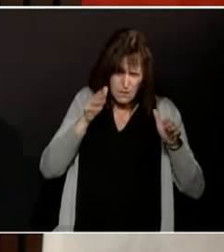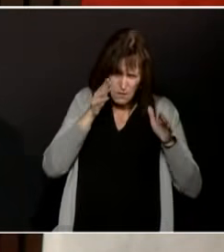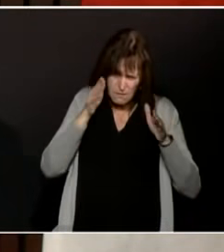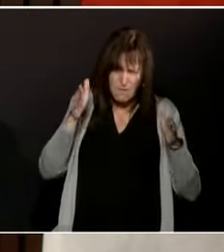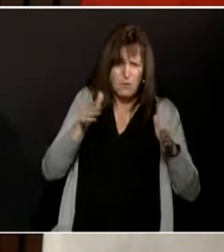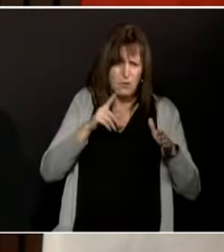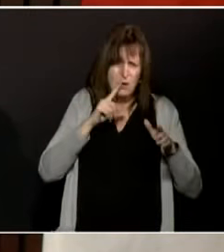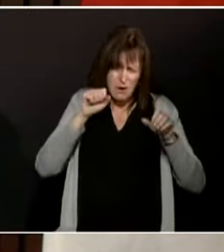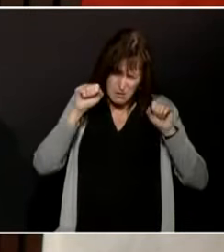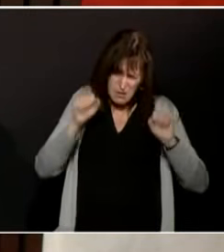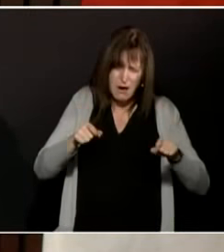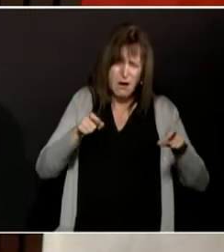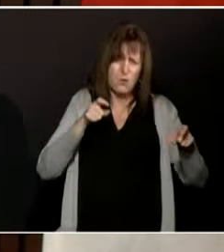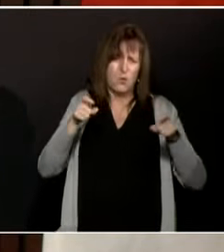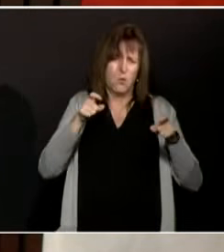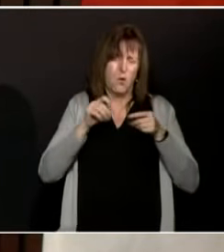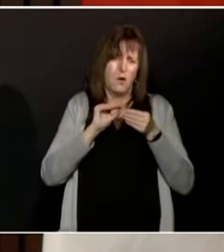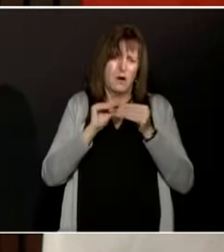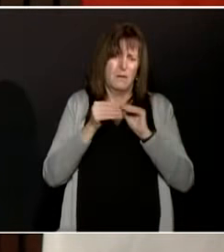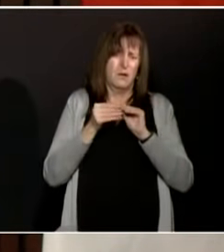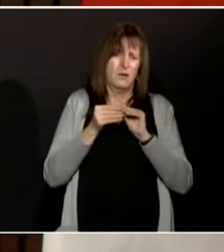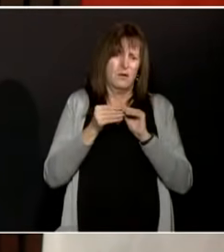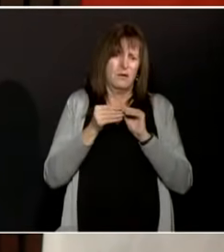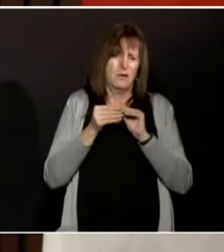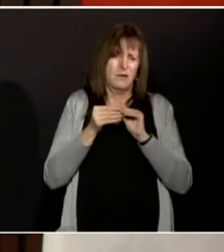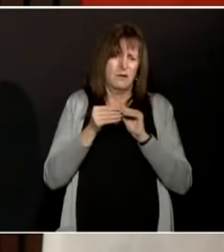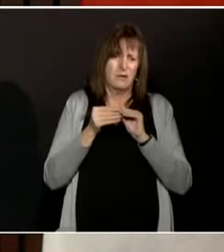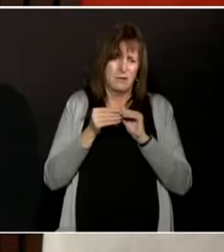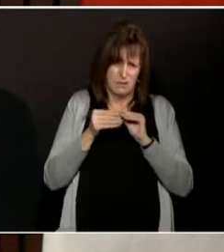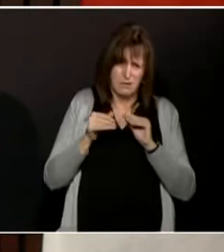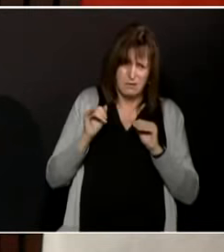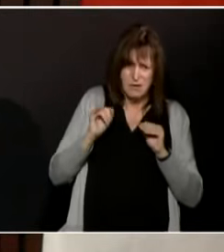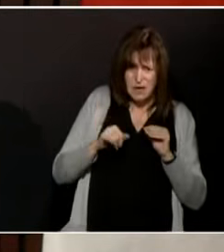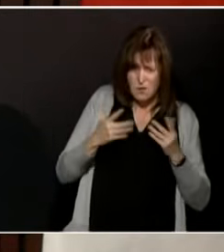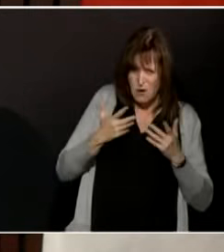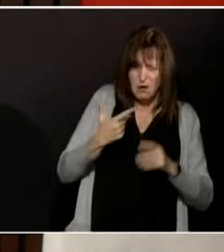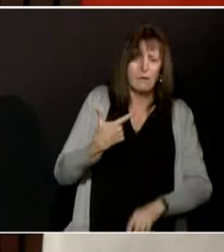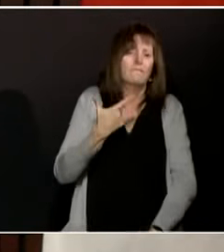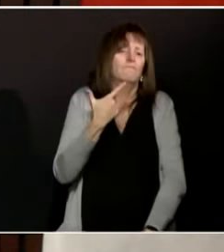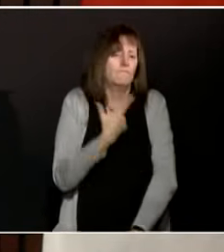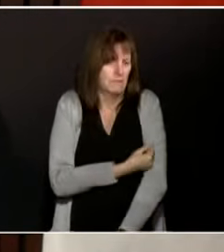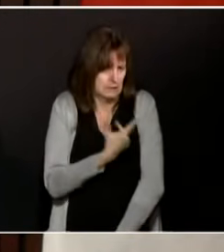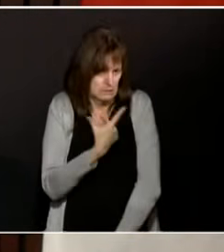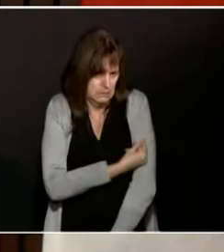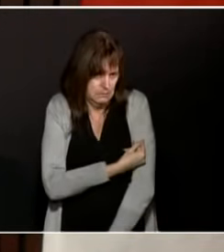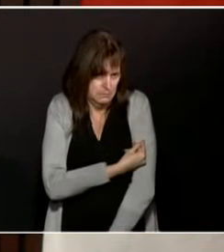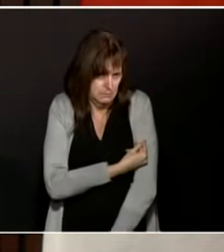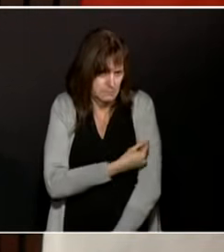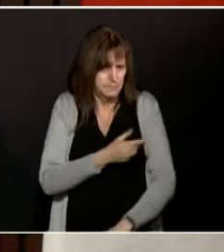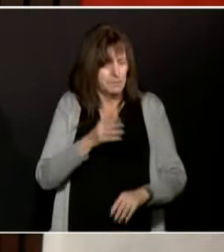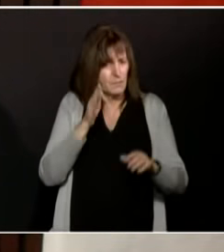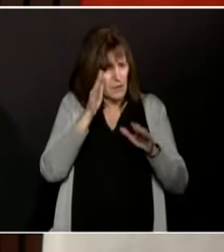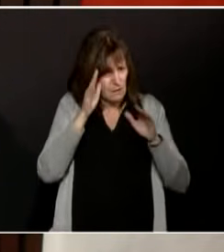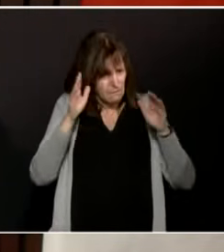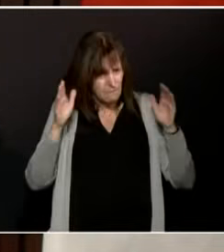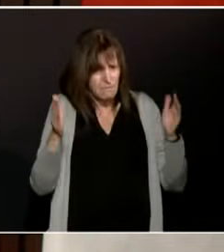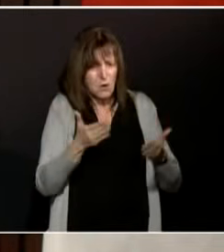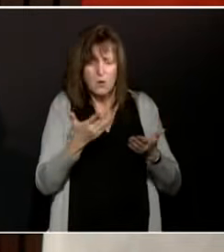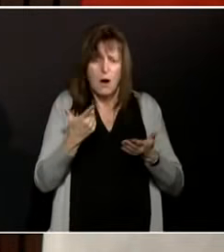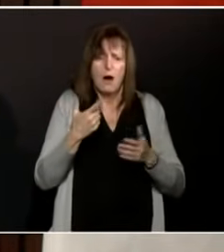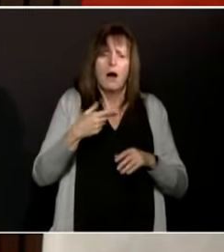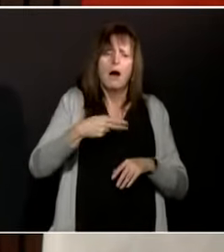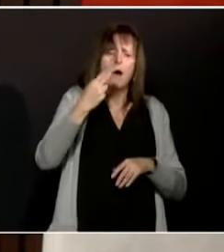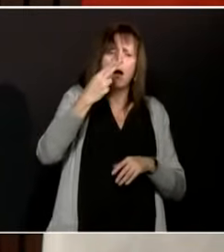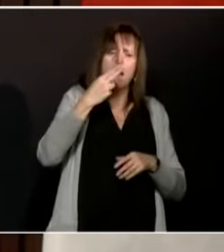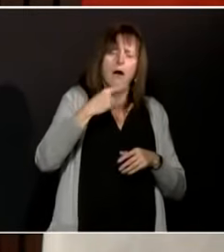first thing is doubling down that vaccination into the highest risk communities. That's where the most cases are right